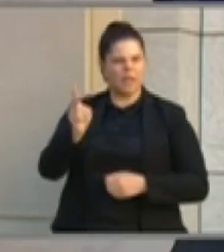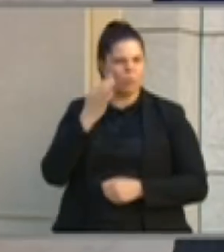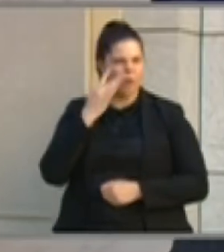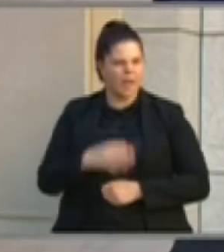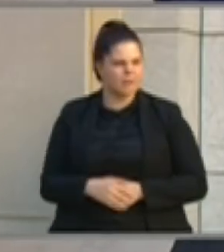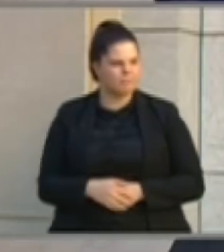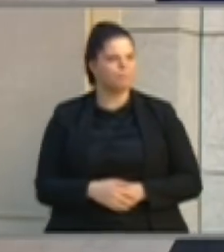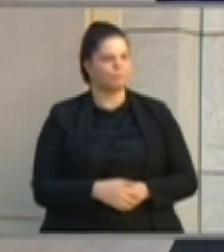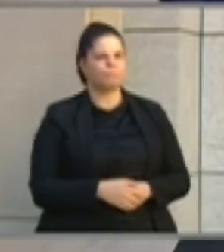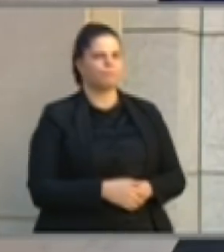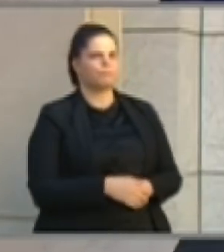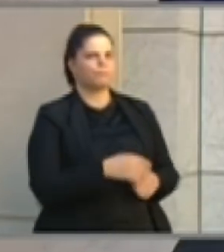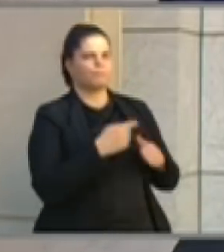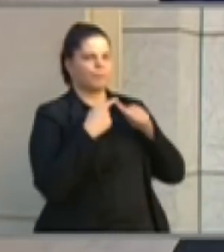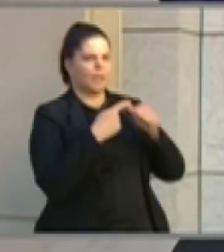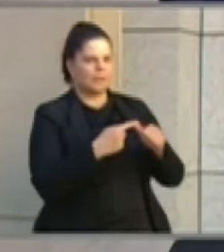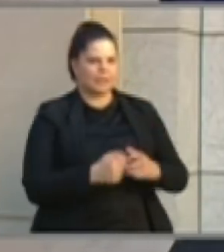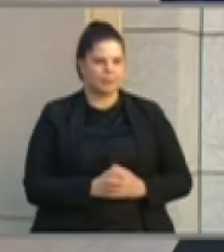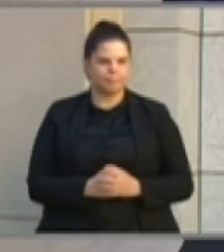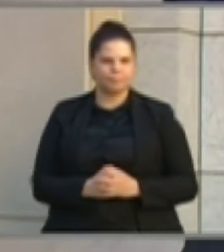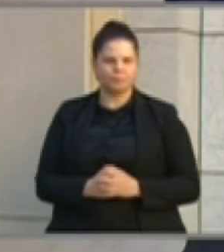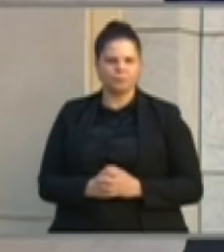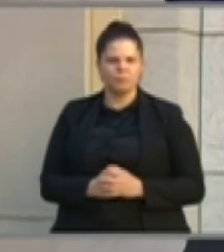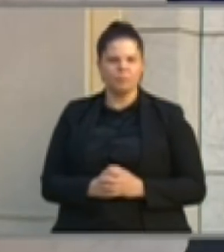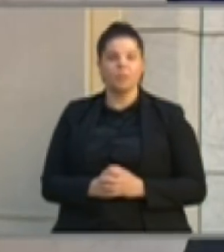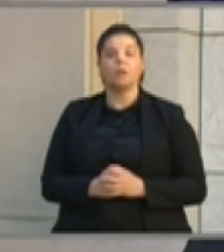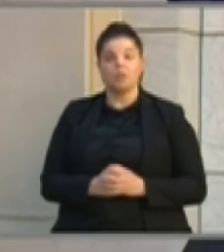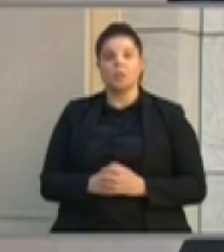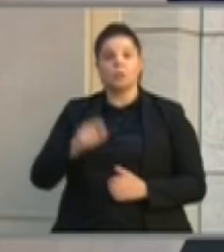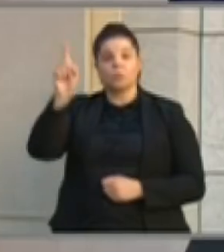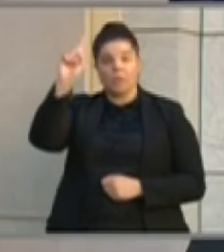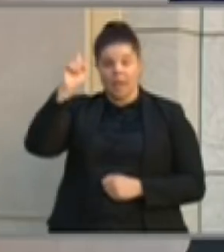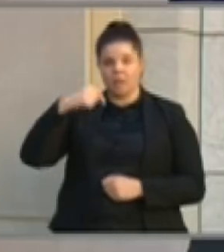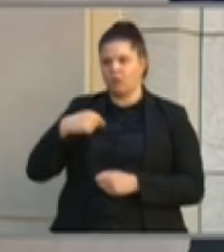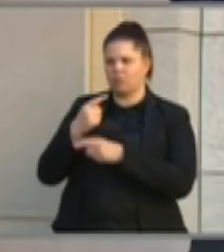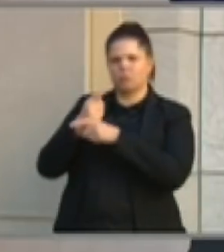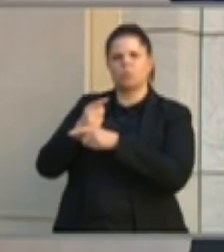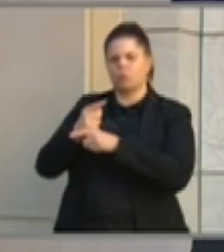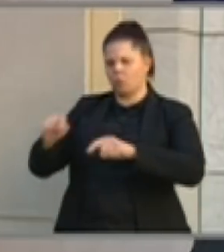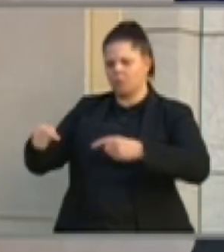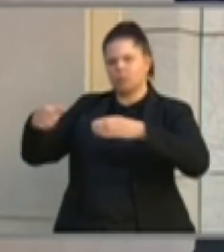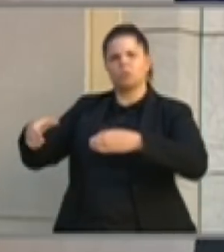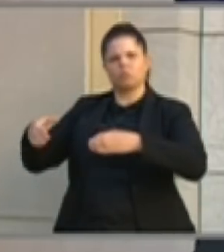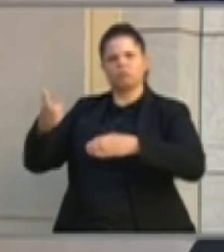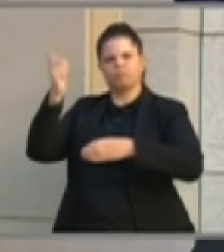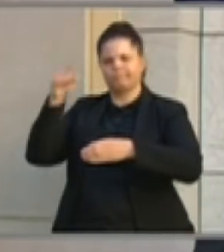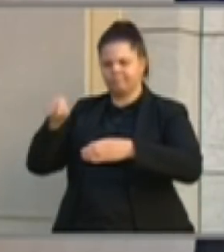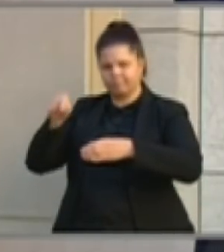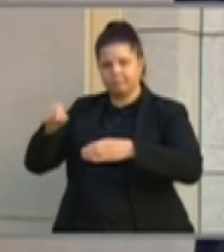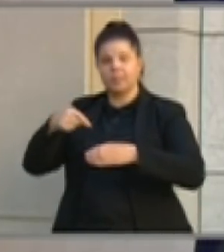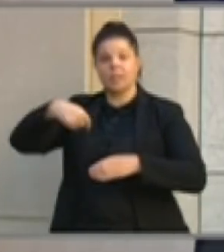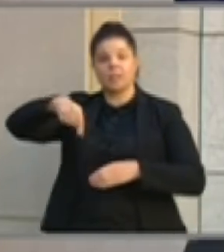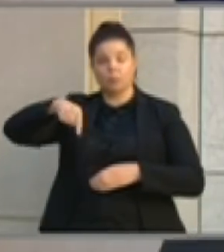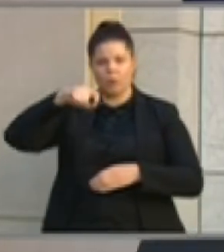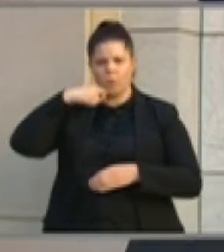I've already spoken to the Leader of the Opposition today. From this week, we are having a weekly telepresence